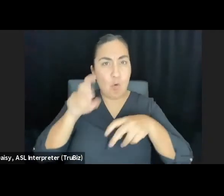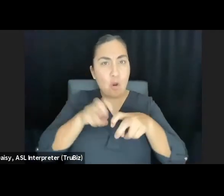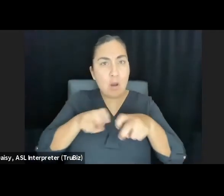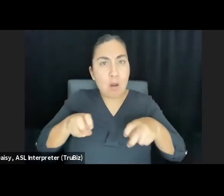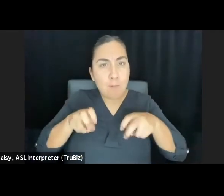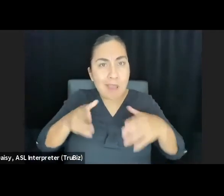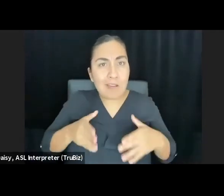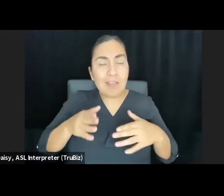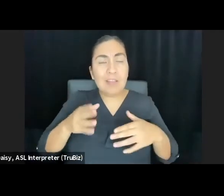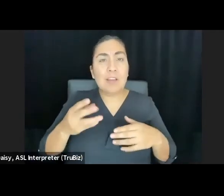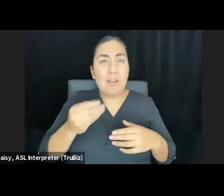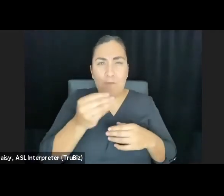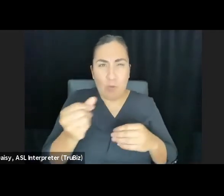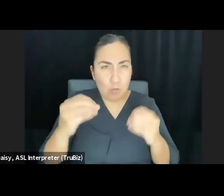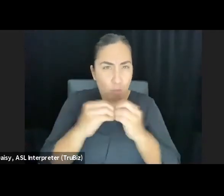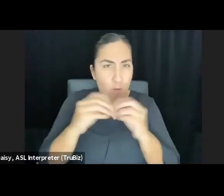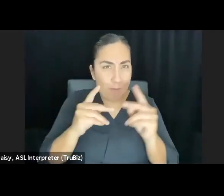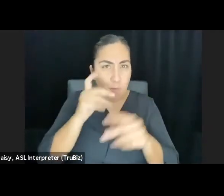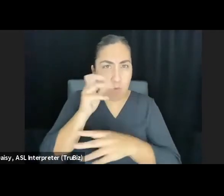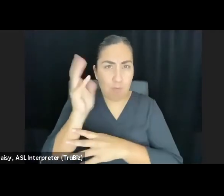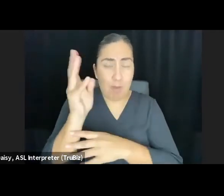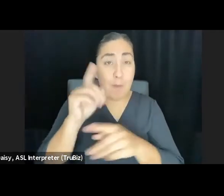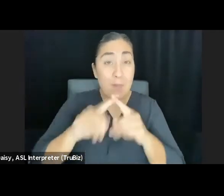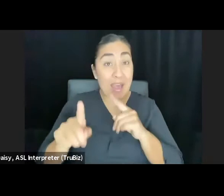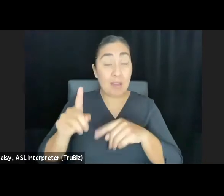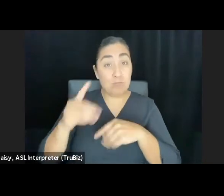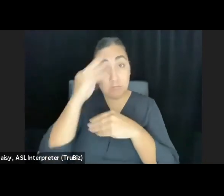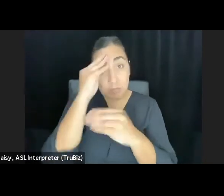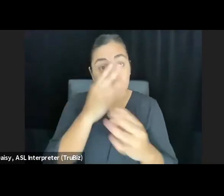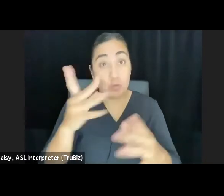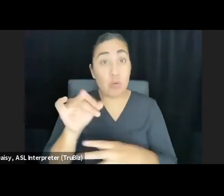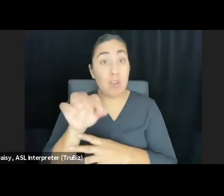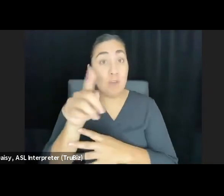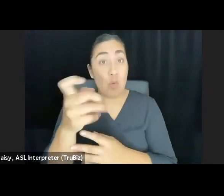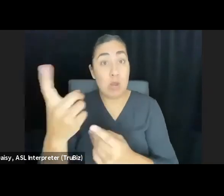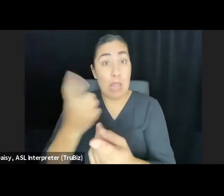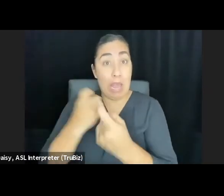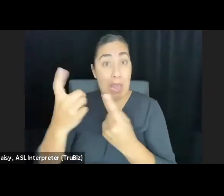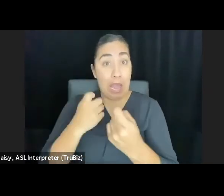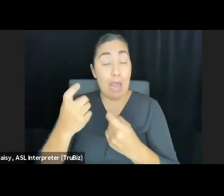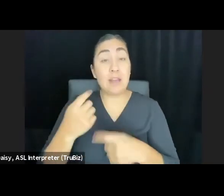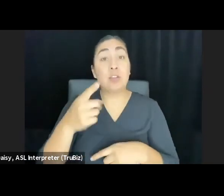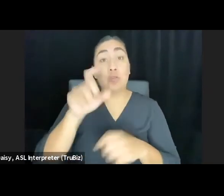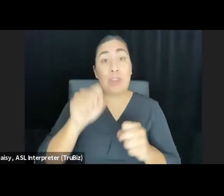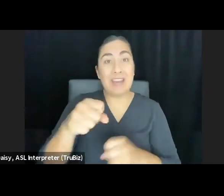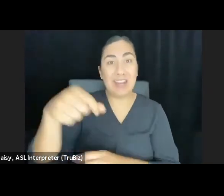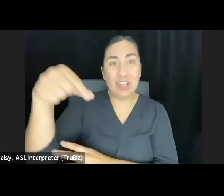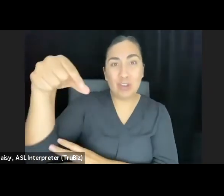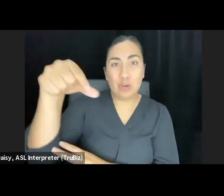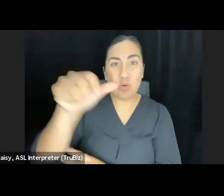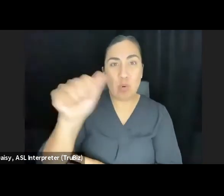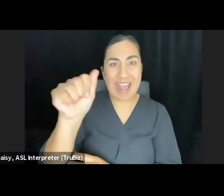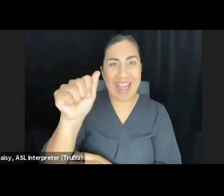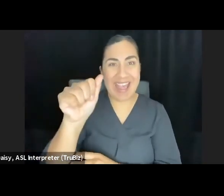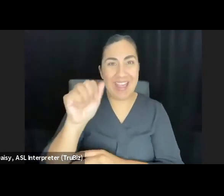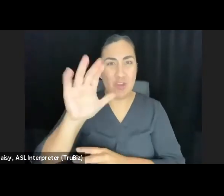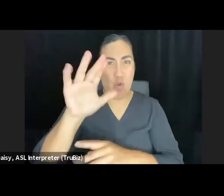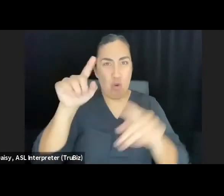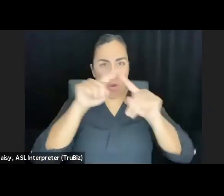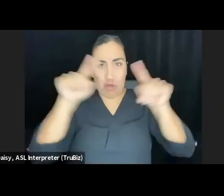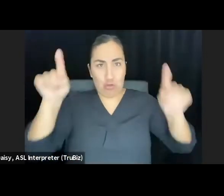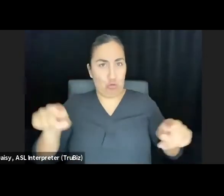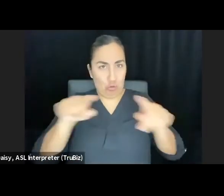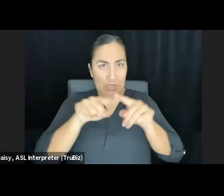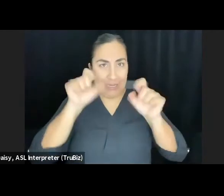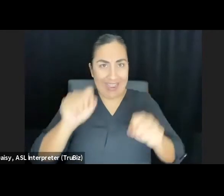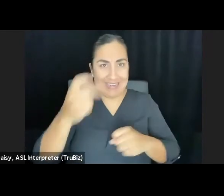have questions, there's 3 ways to get them to us. You can do the QA at the bottom of your screen. You can type them in the chat. Or if you're